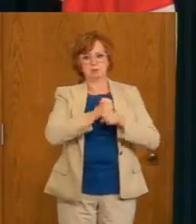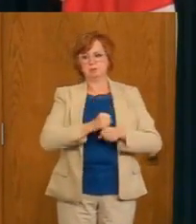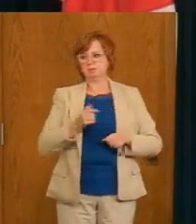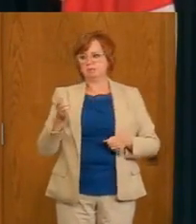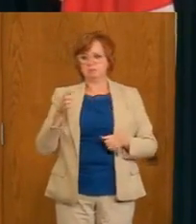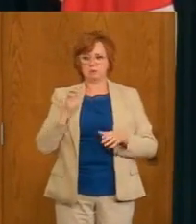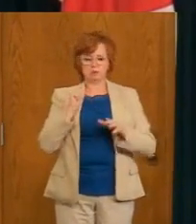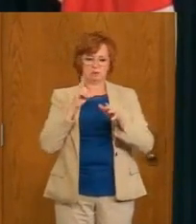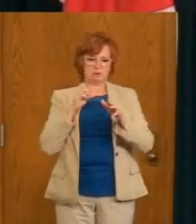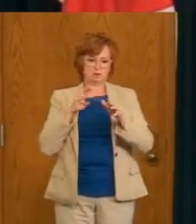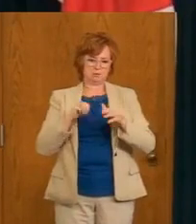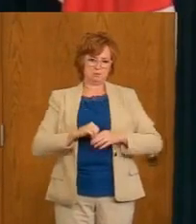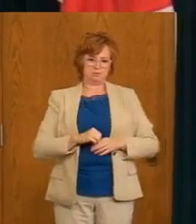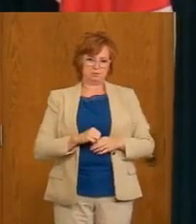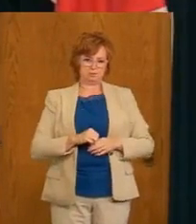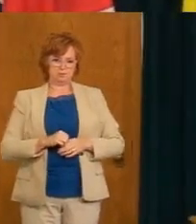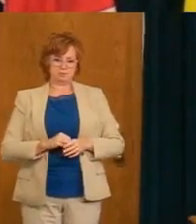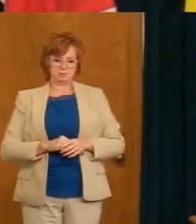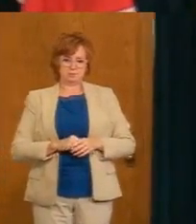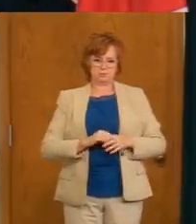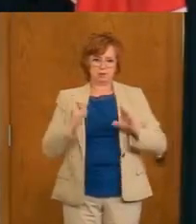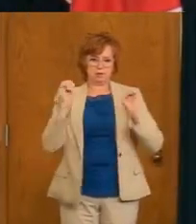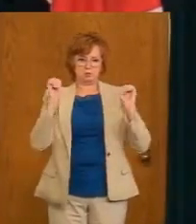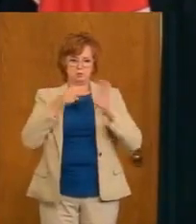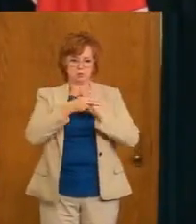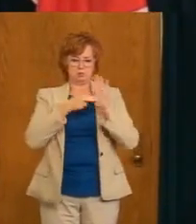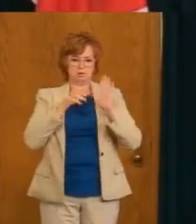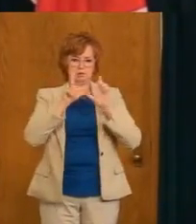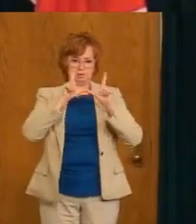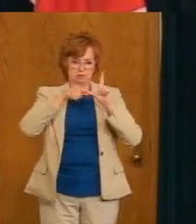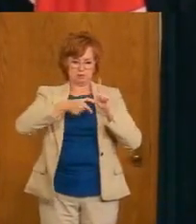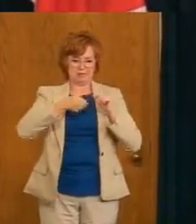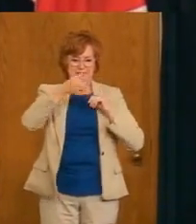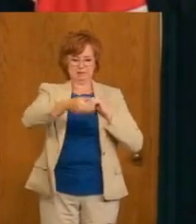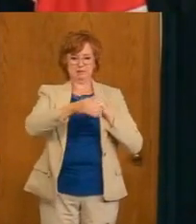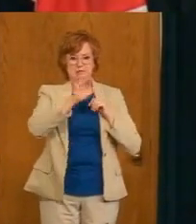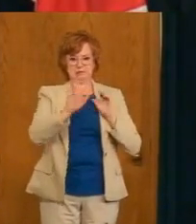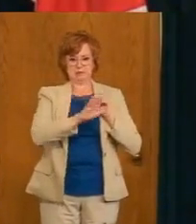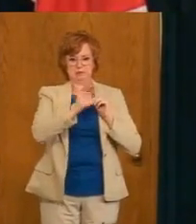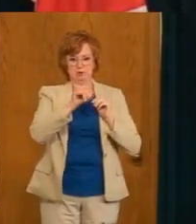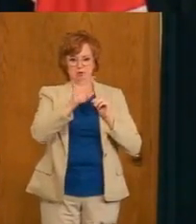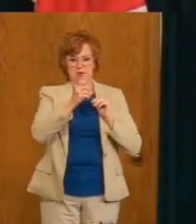compliant will not be the ones who are transmitting. So the approach, if we were to